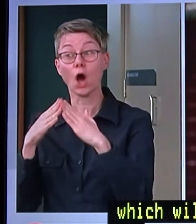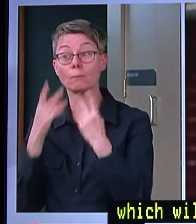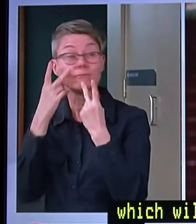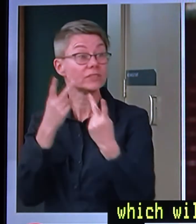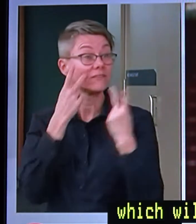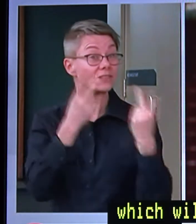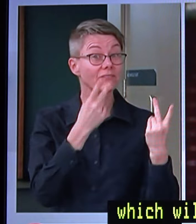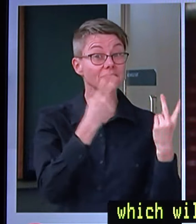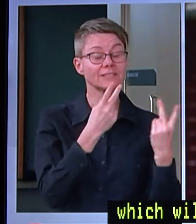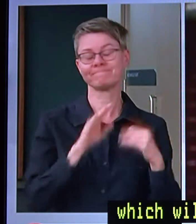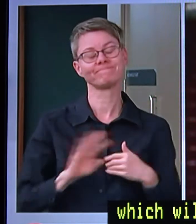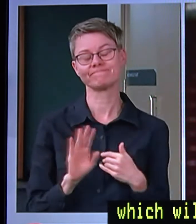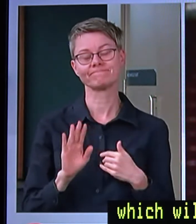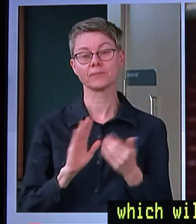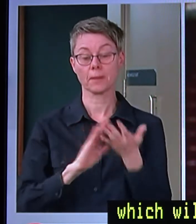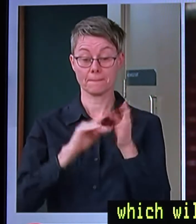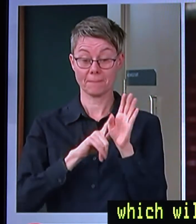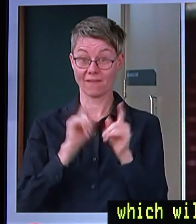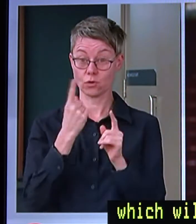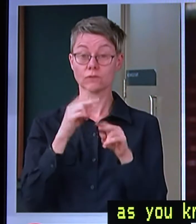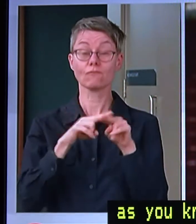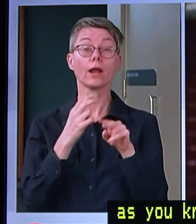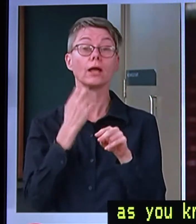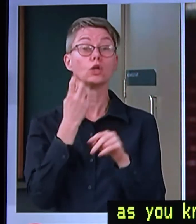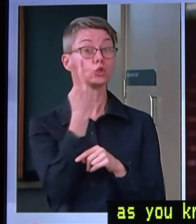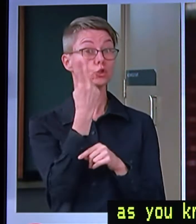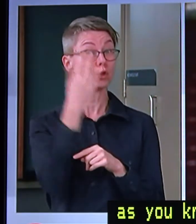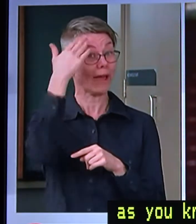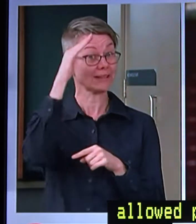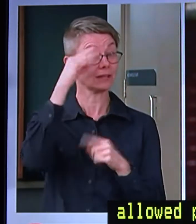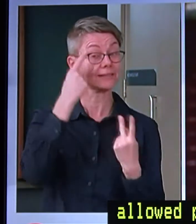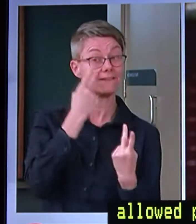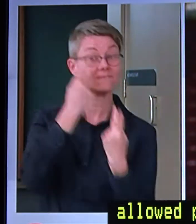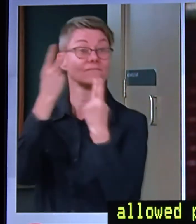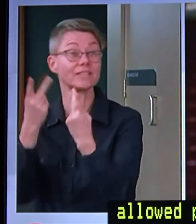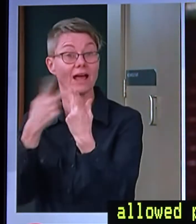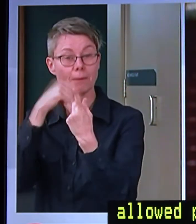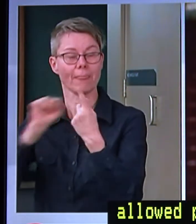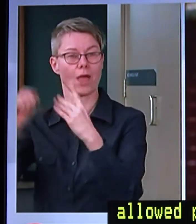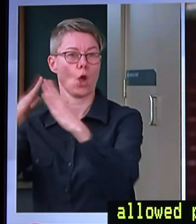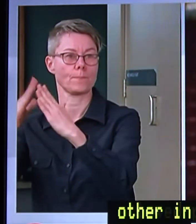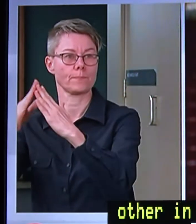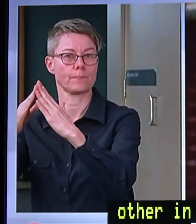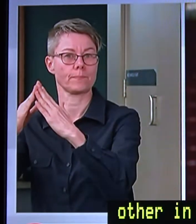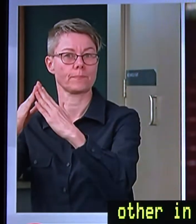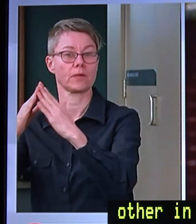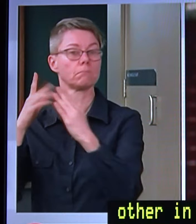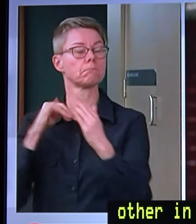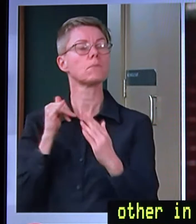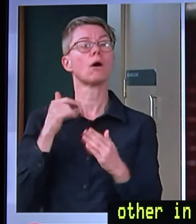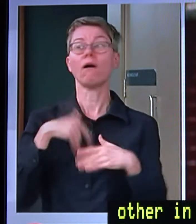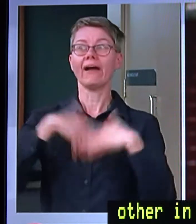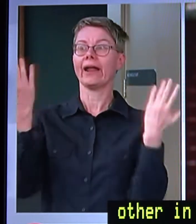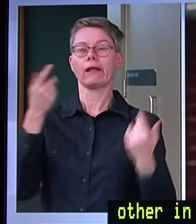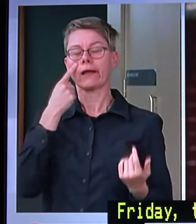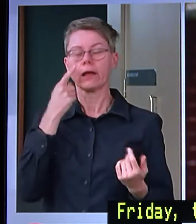visit each other in their homes. From May the 1st on Friday, 2 adults will be able to go and visit anybody else in their home on the basis